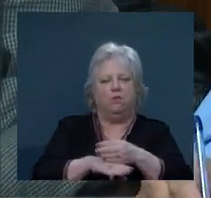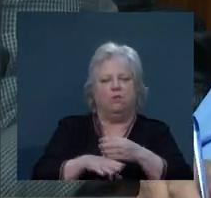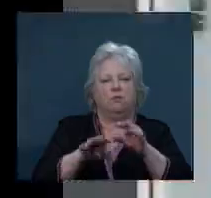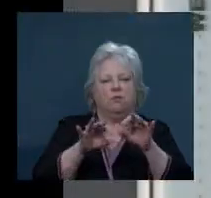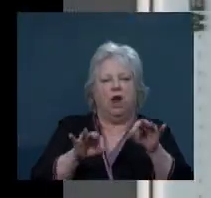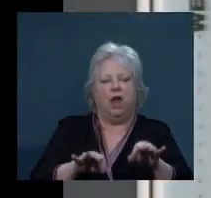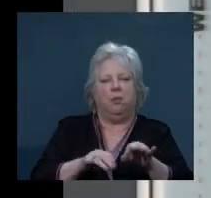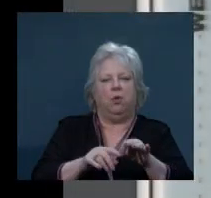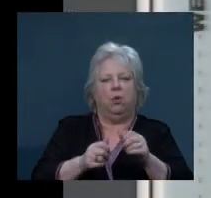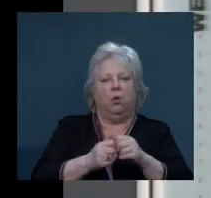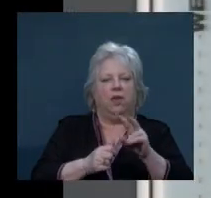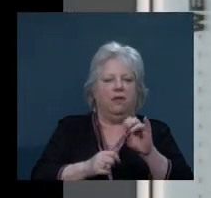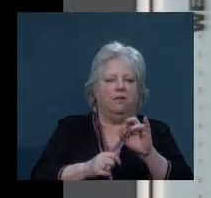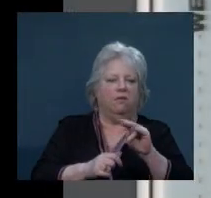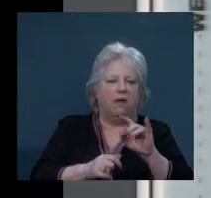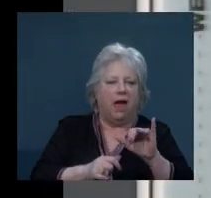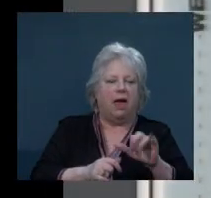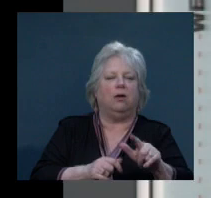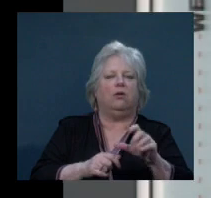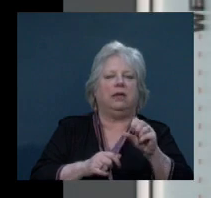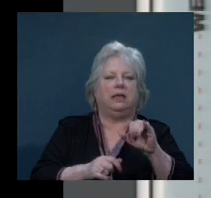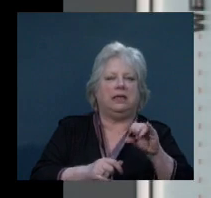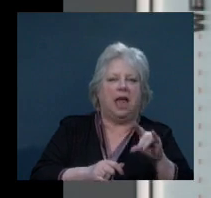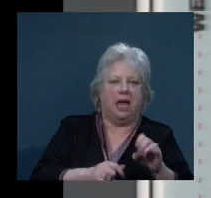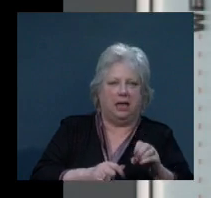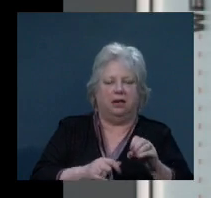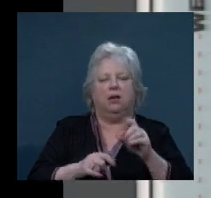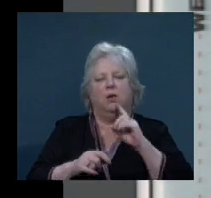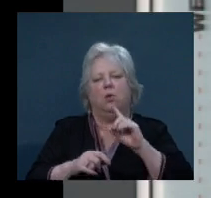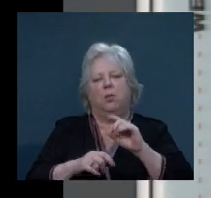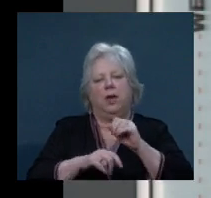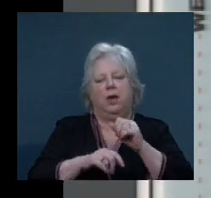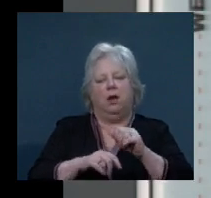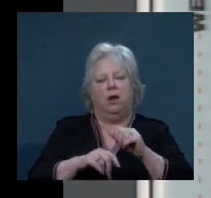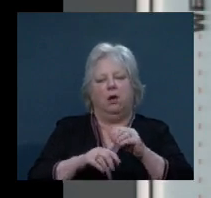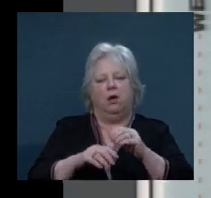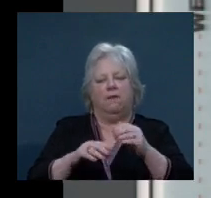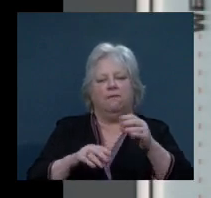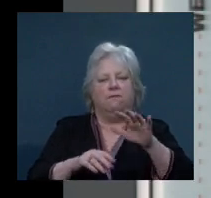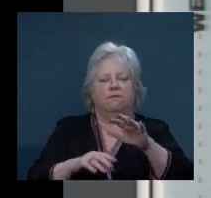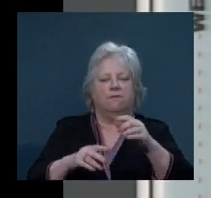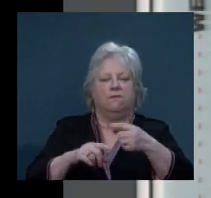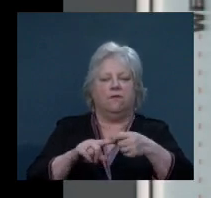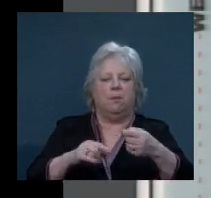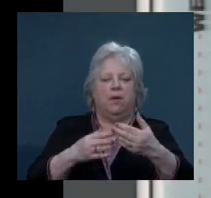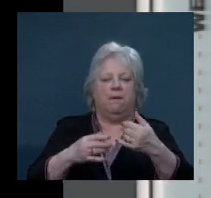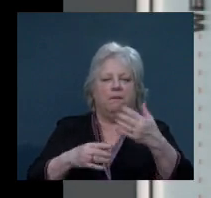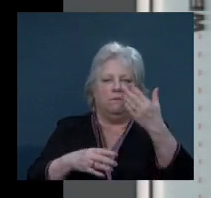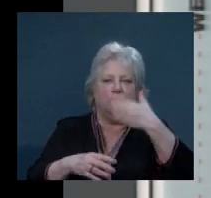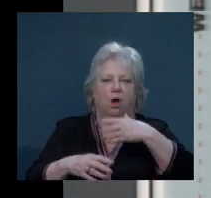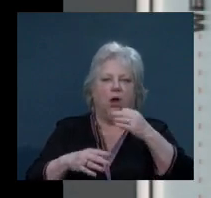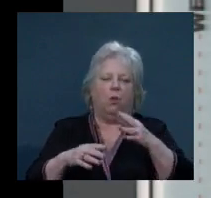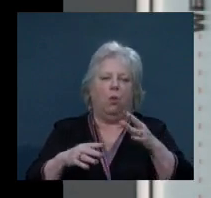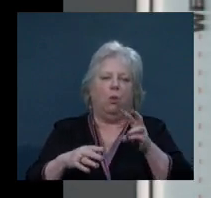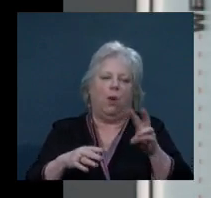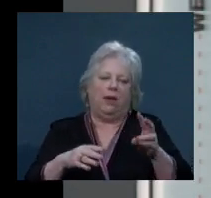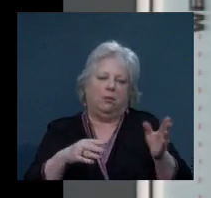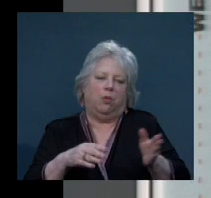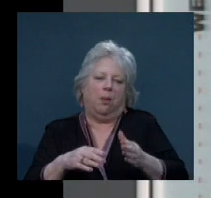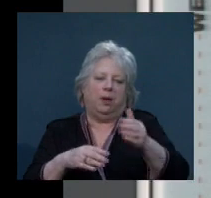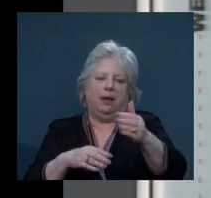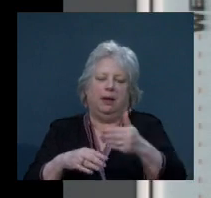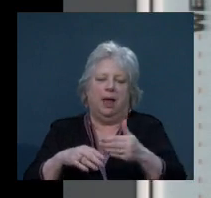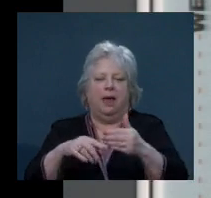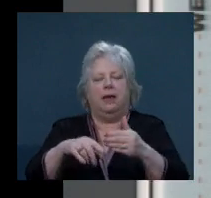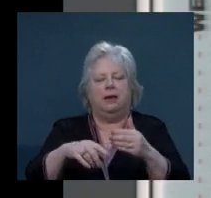siding and vinyl clad windows. Each duplex structure will be located over 55 feet back from the front or west property line and 5 feet